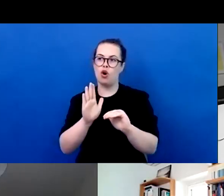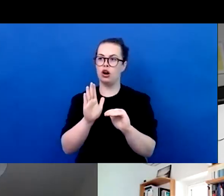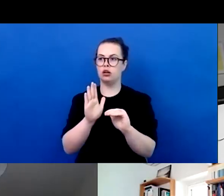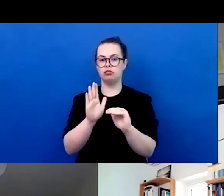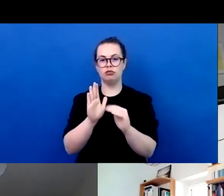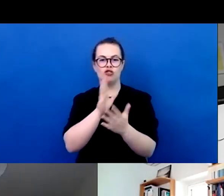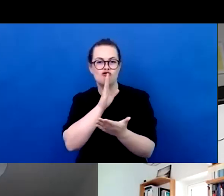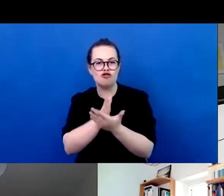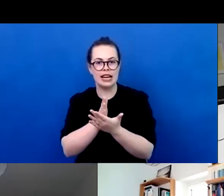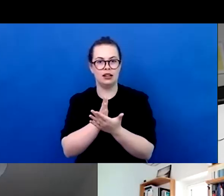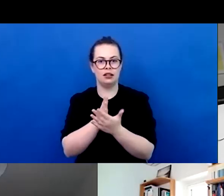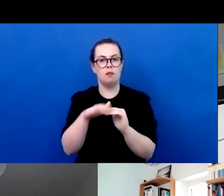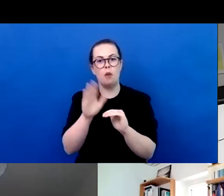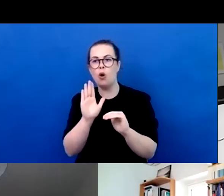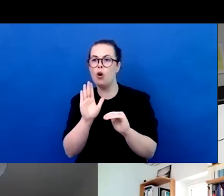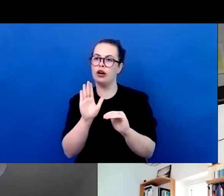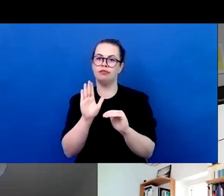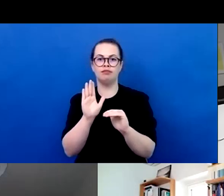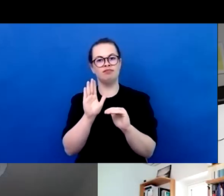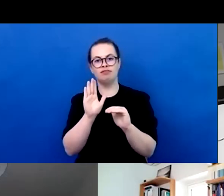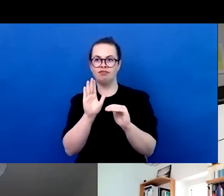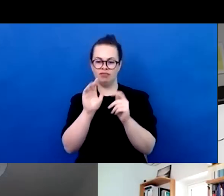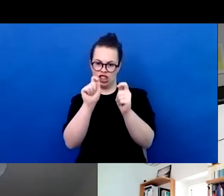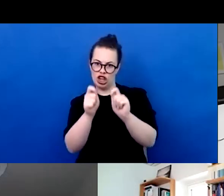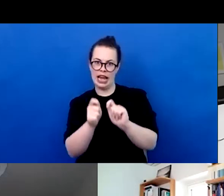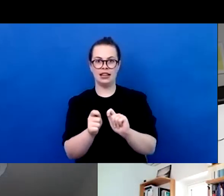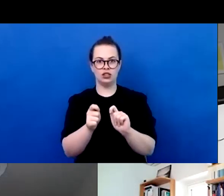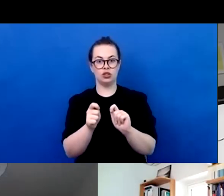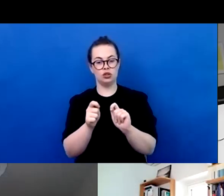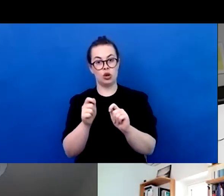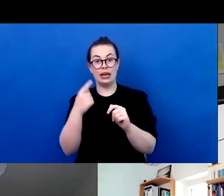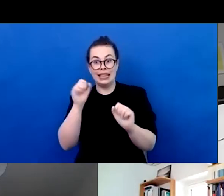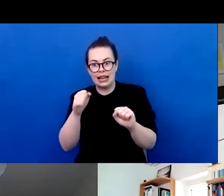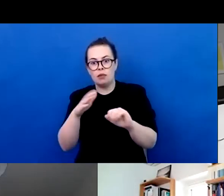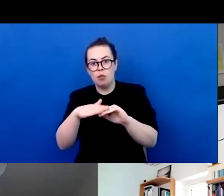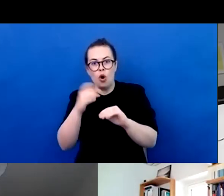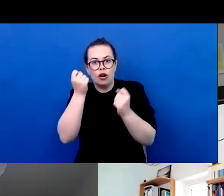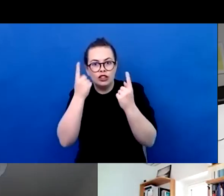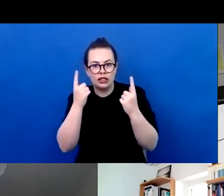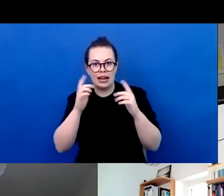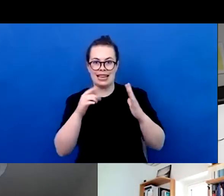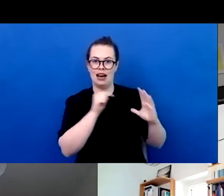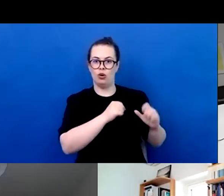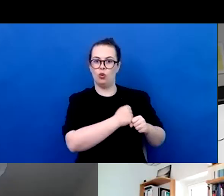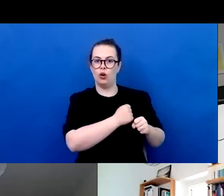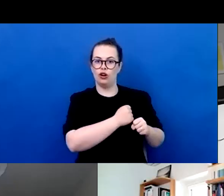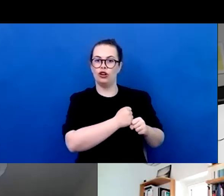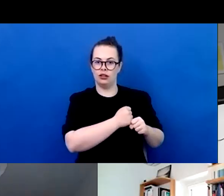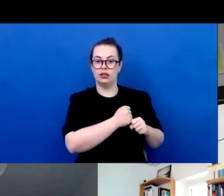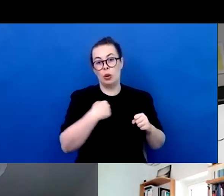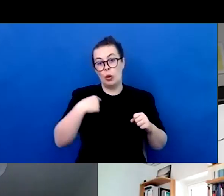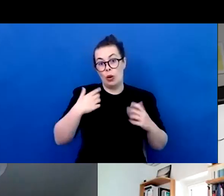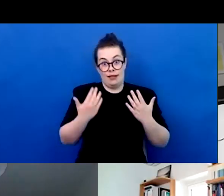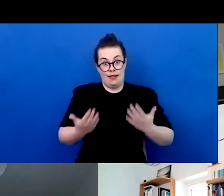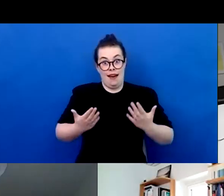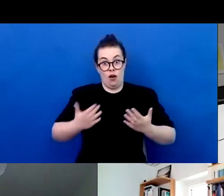constraints and facts. And changing the algorithms is, I think, an obvious way to go. So one thing that we are exploring right now